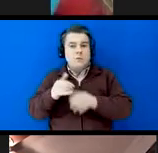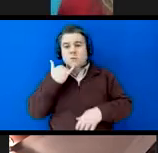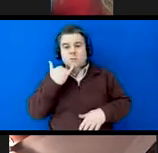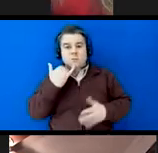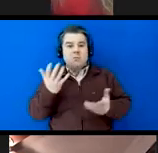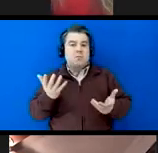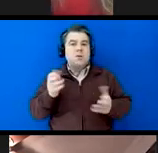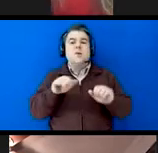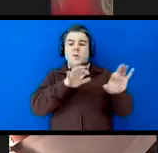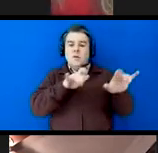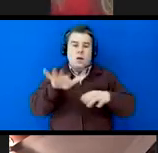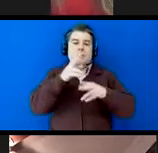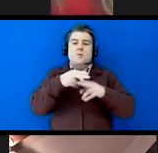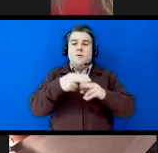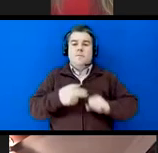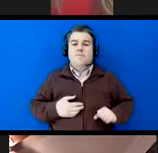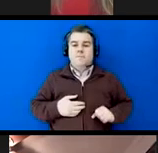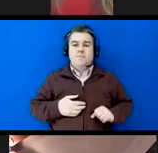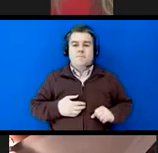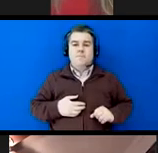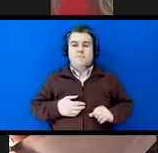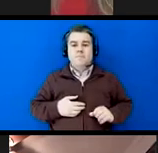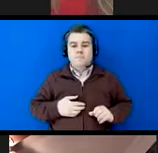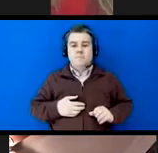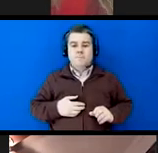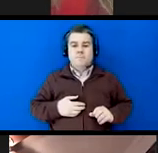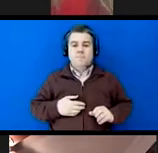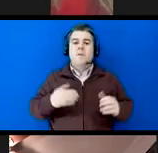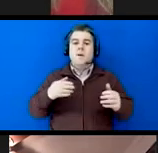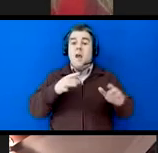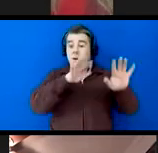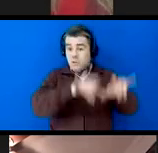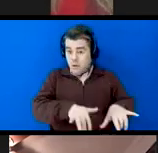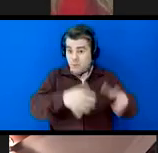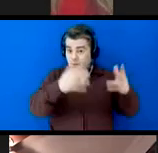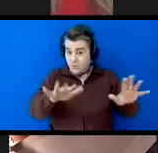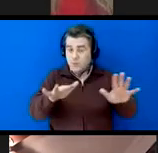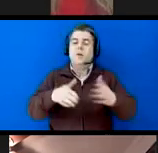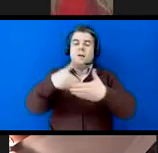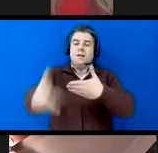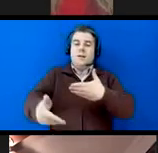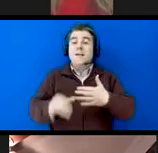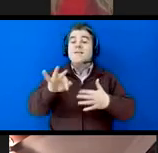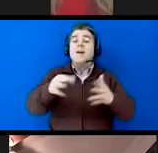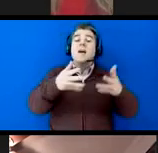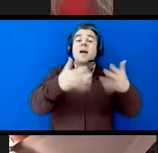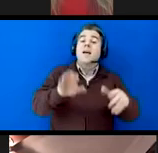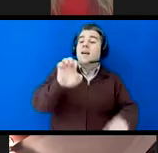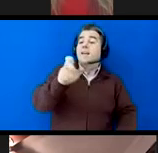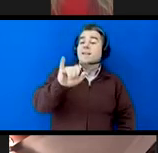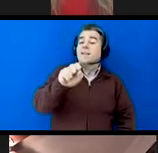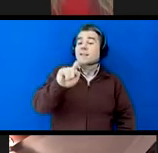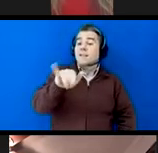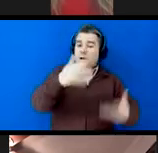type their name in here. So once you do that, you would just then hit next. Existing prospects, again, is just for people that you've already